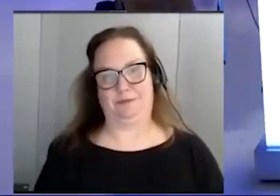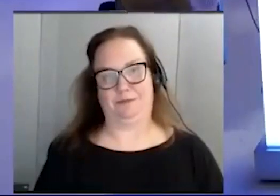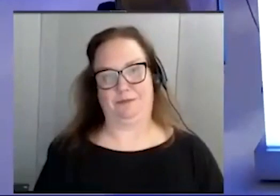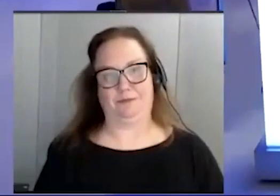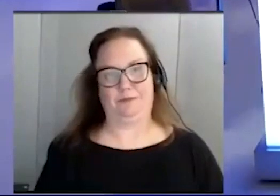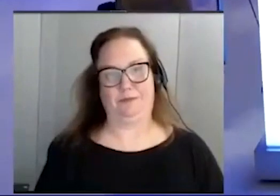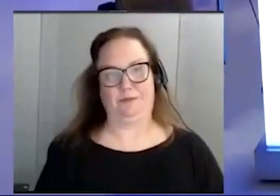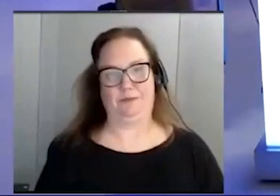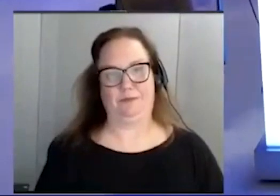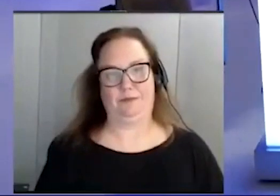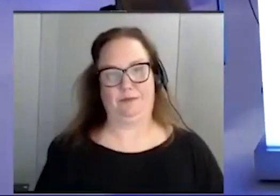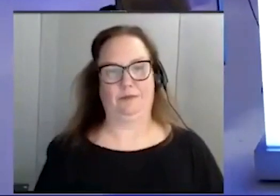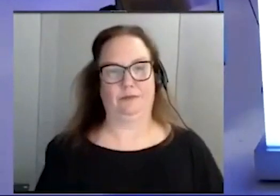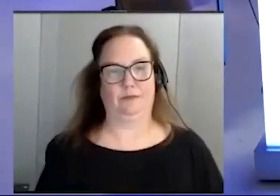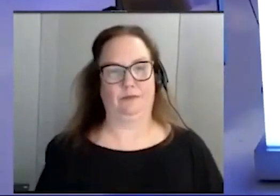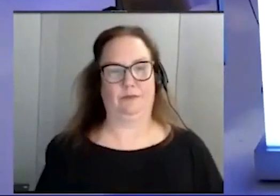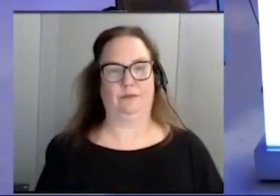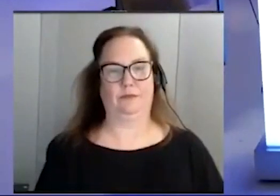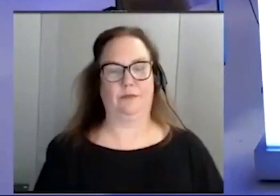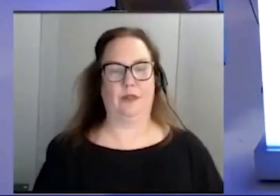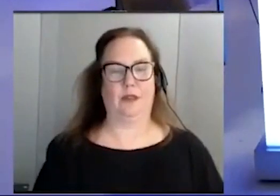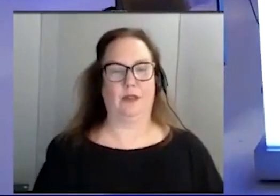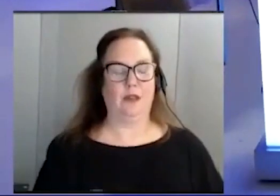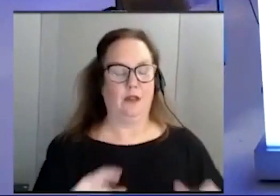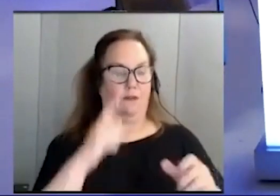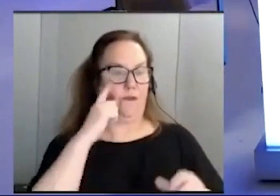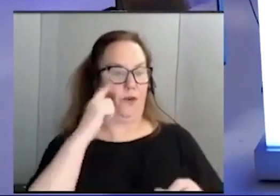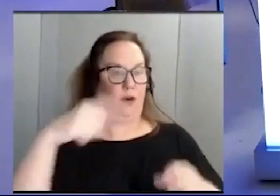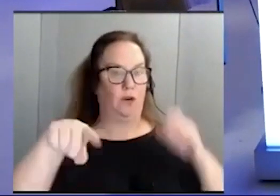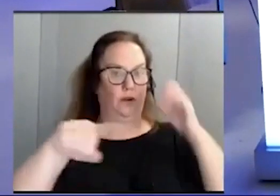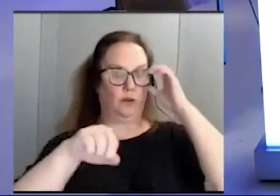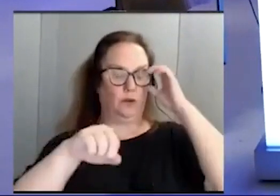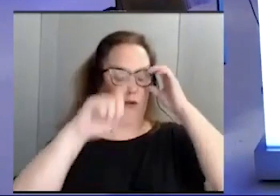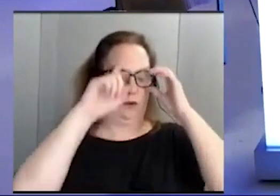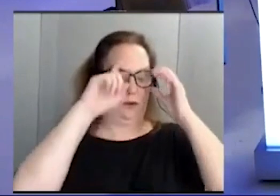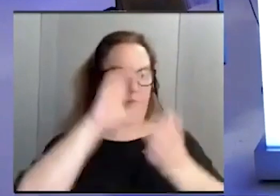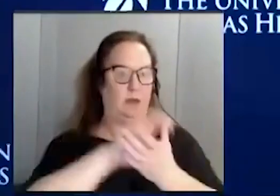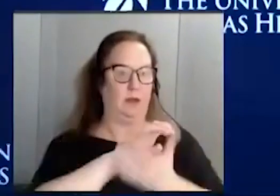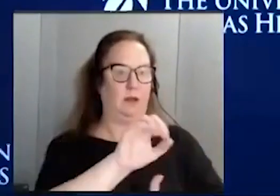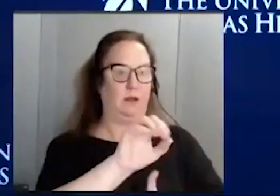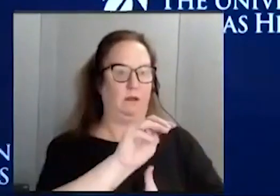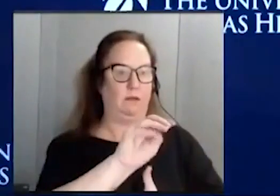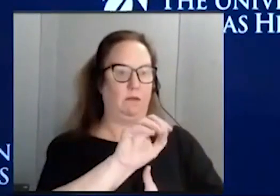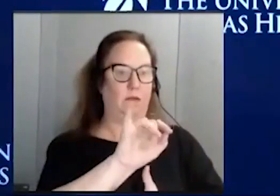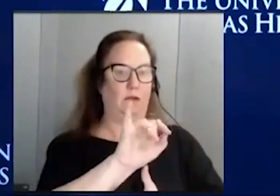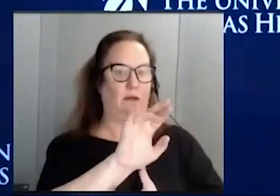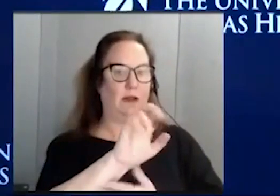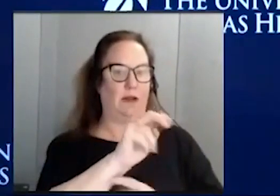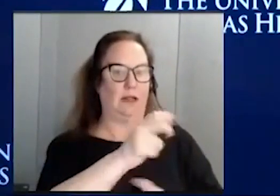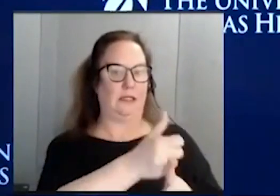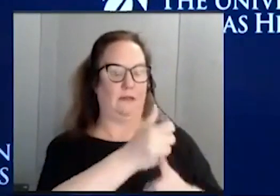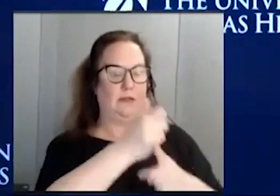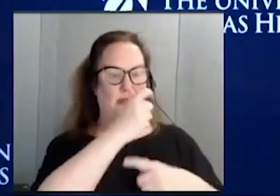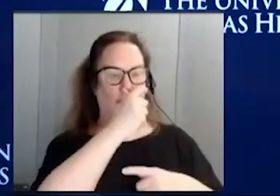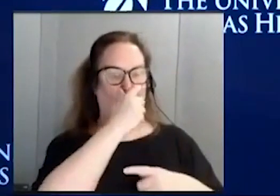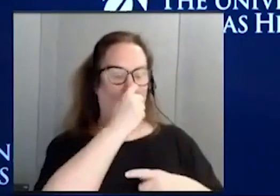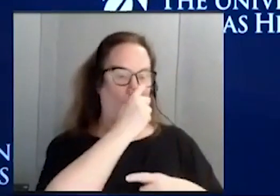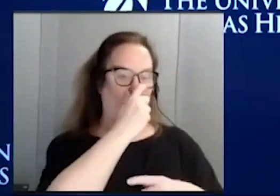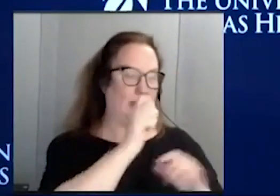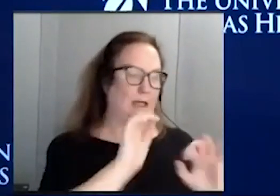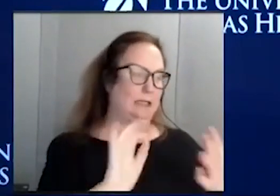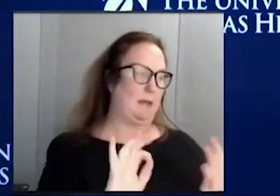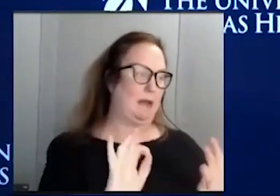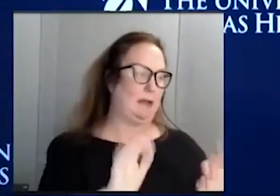So, and just first of all, a statement for those of you that believe that Omicron is just a cold and that it's so much more mild, be careful,